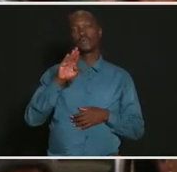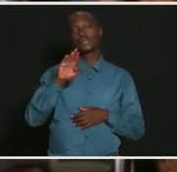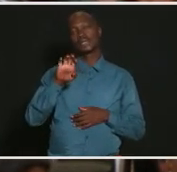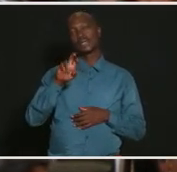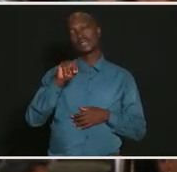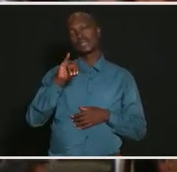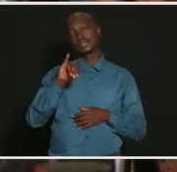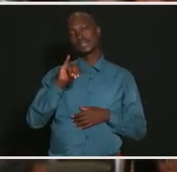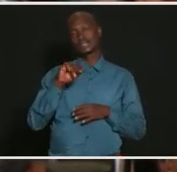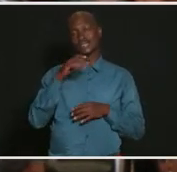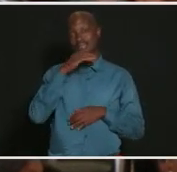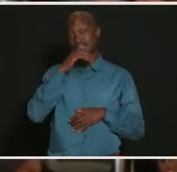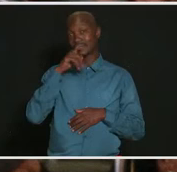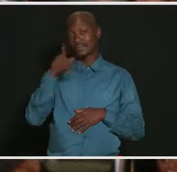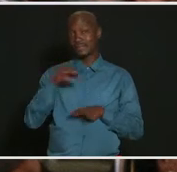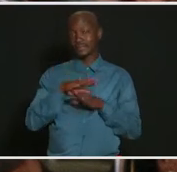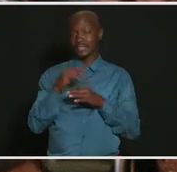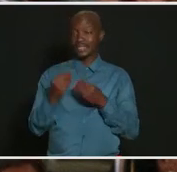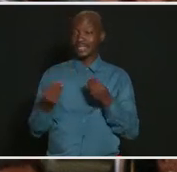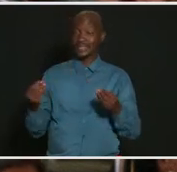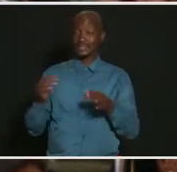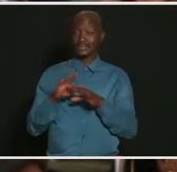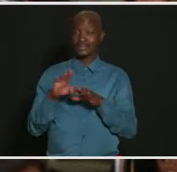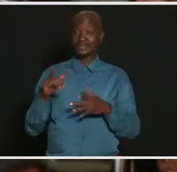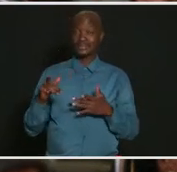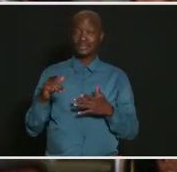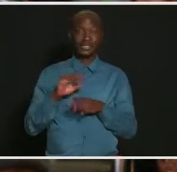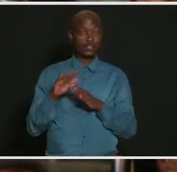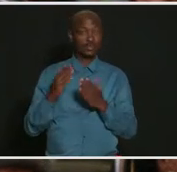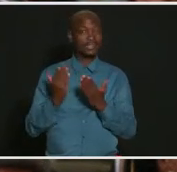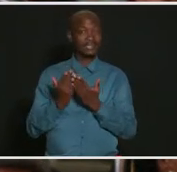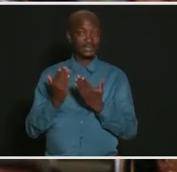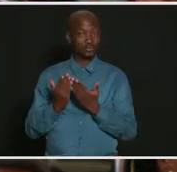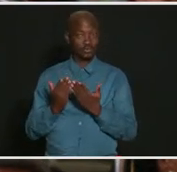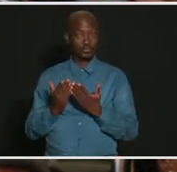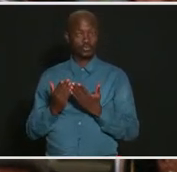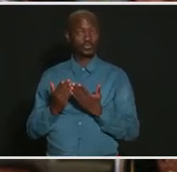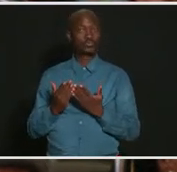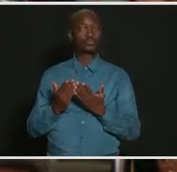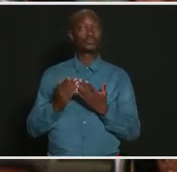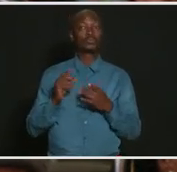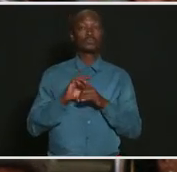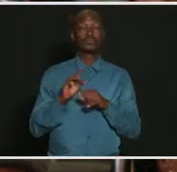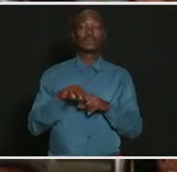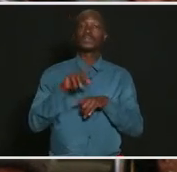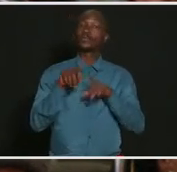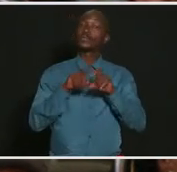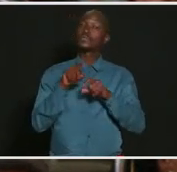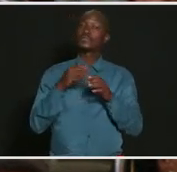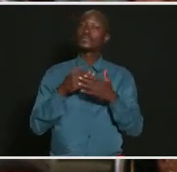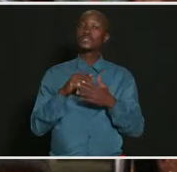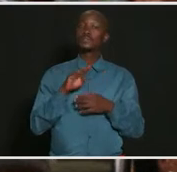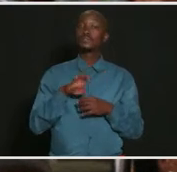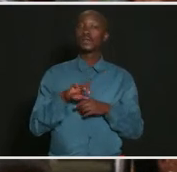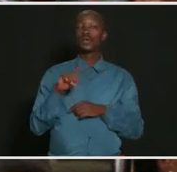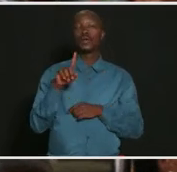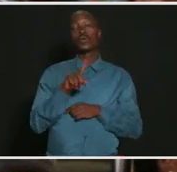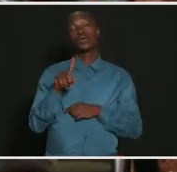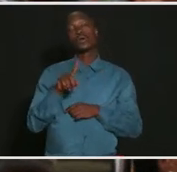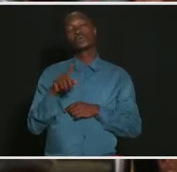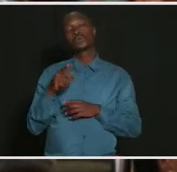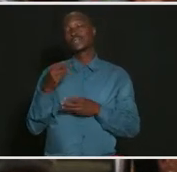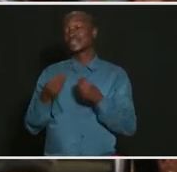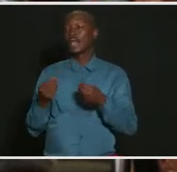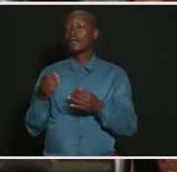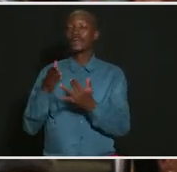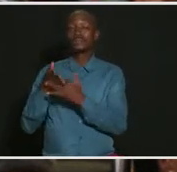yes the kids were not you know like in the school premises but the questions can be what were the children